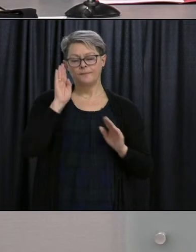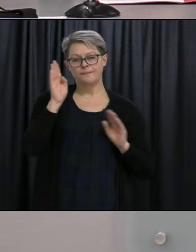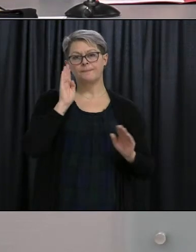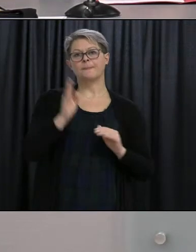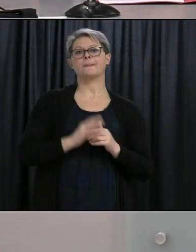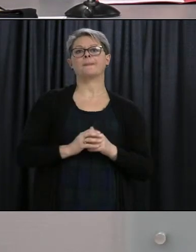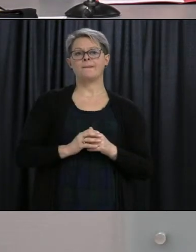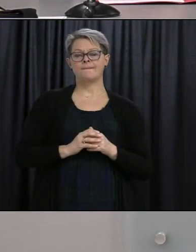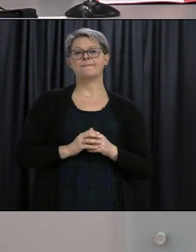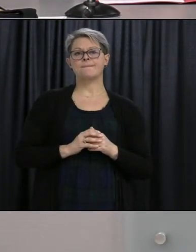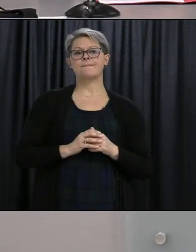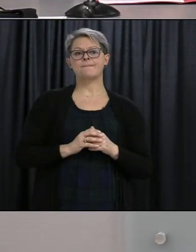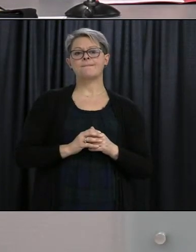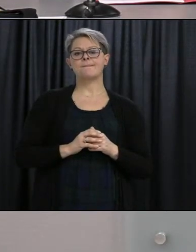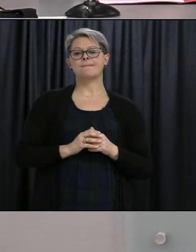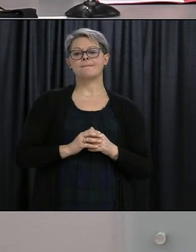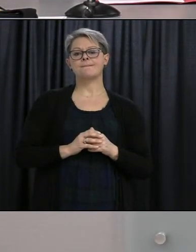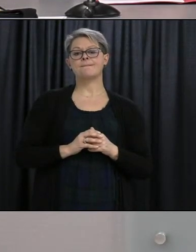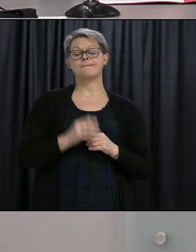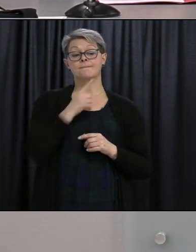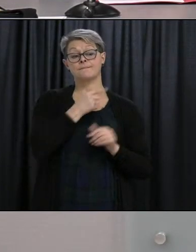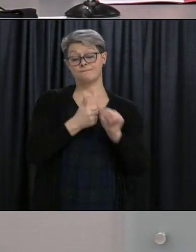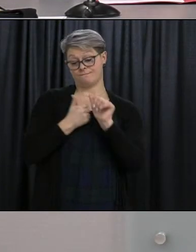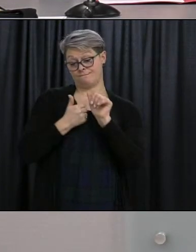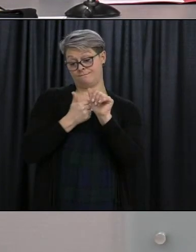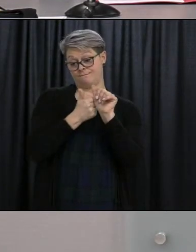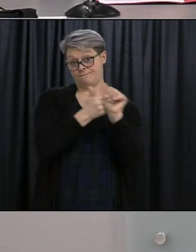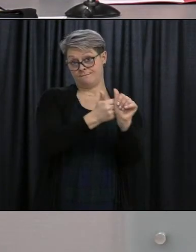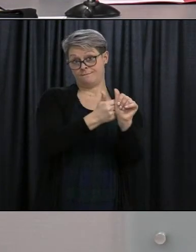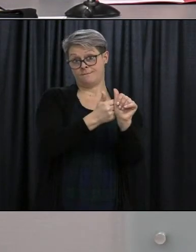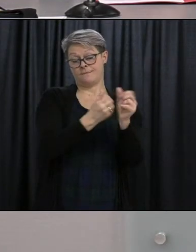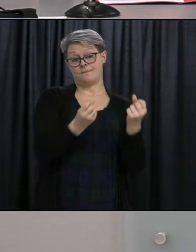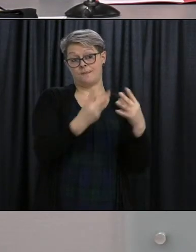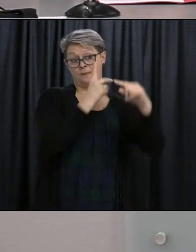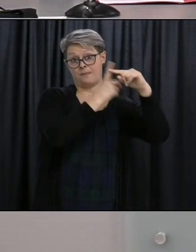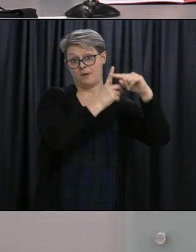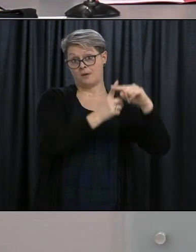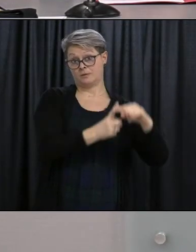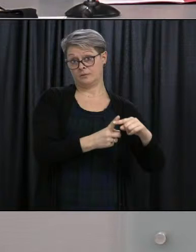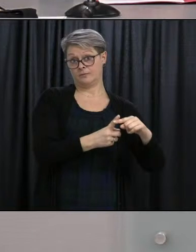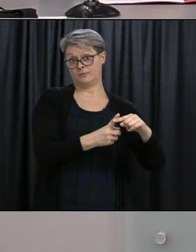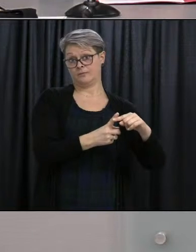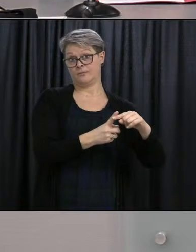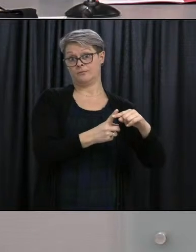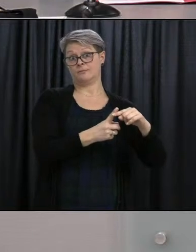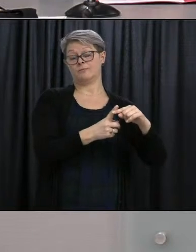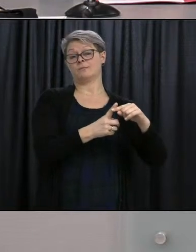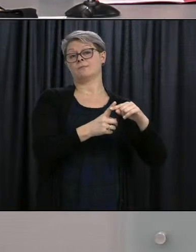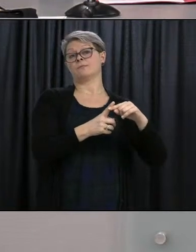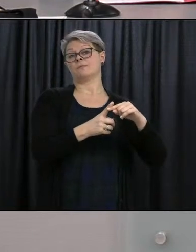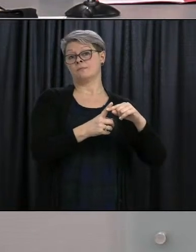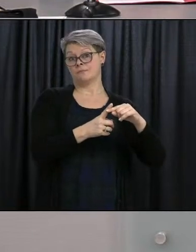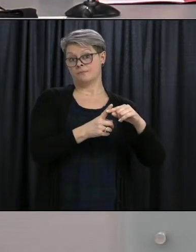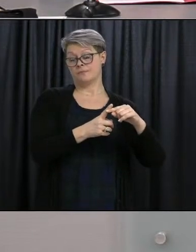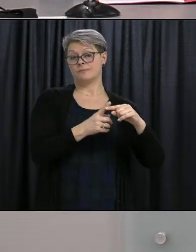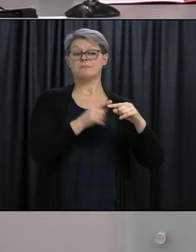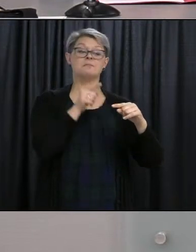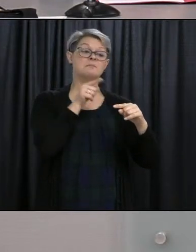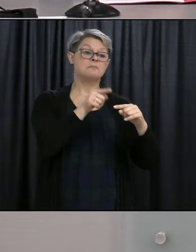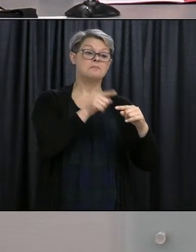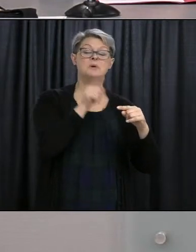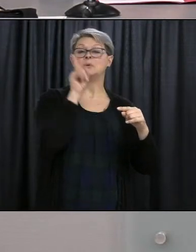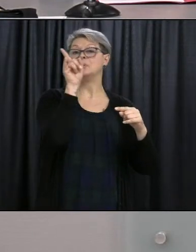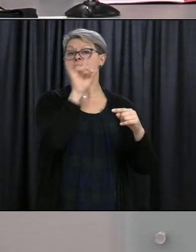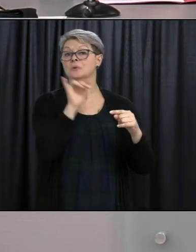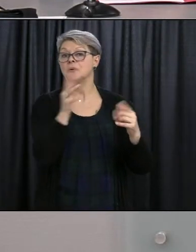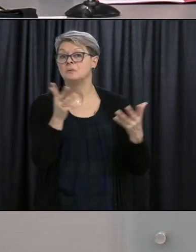Hello. If you follow the case counts over the past 3 days, they certainly seem to be logarithmic and suggested of